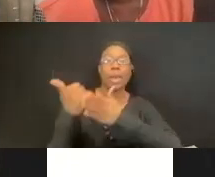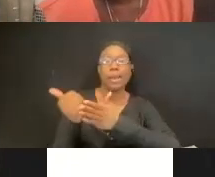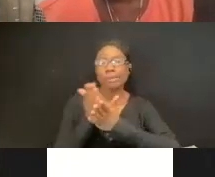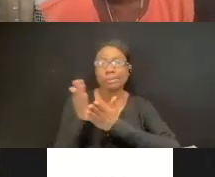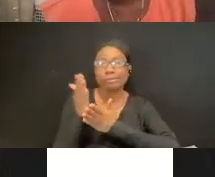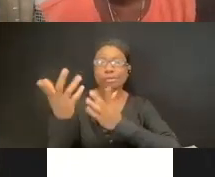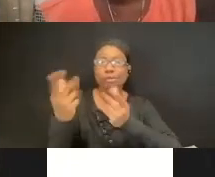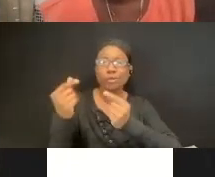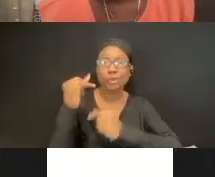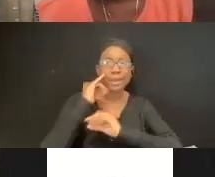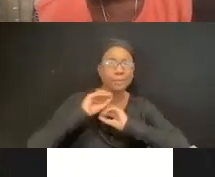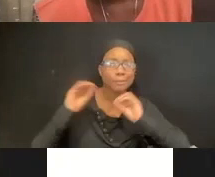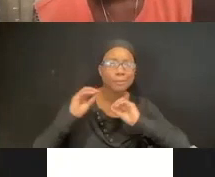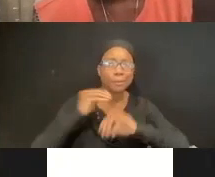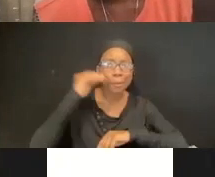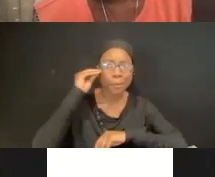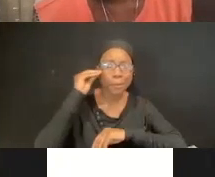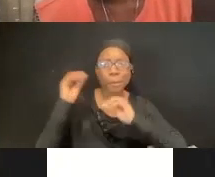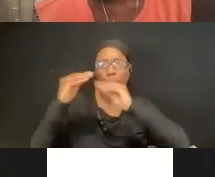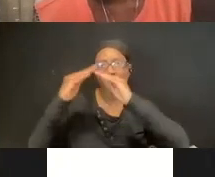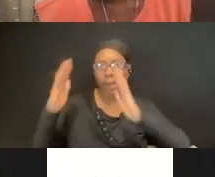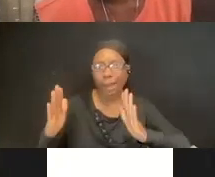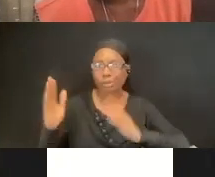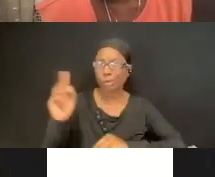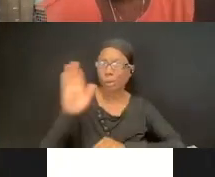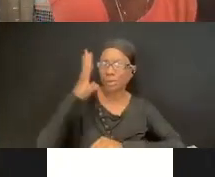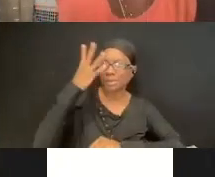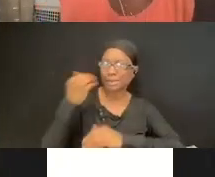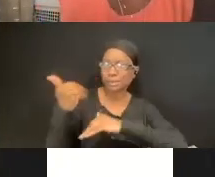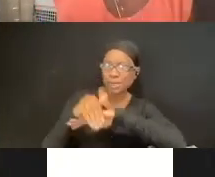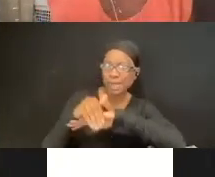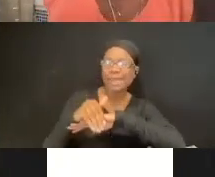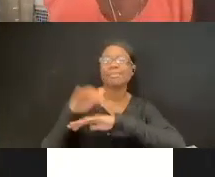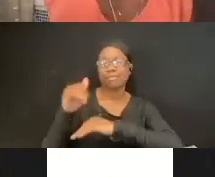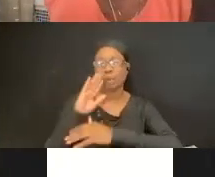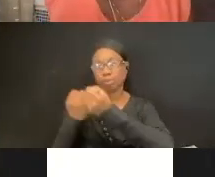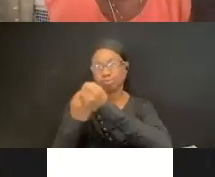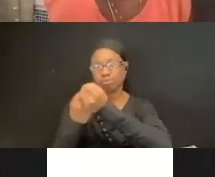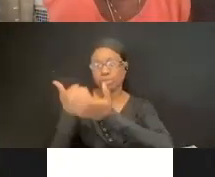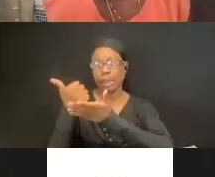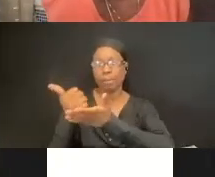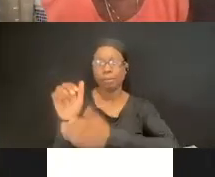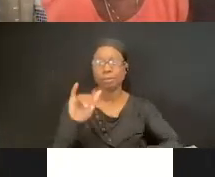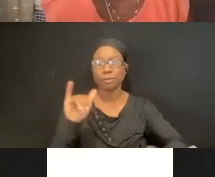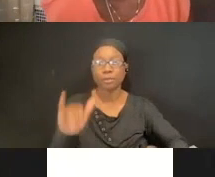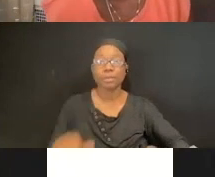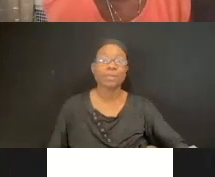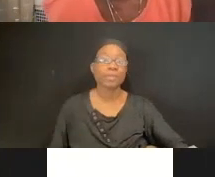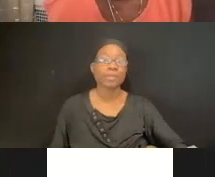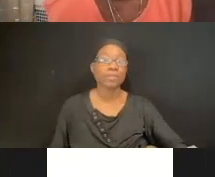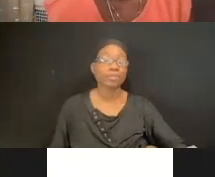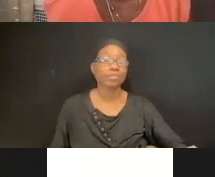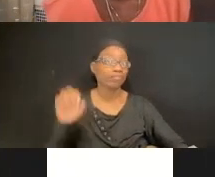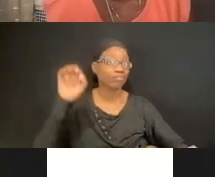sleep tonight. And then I also wanted to name that one of the other things we do as a collective is that we